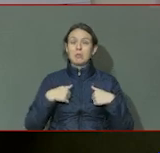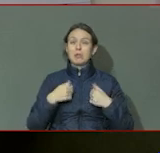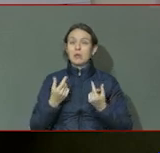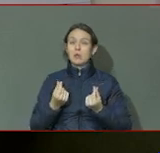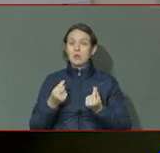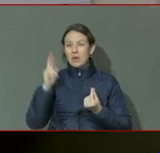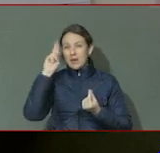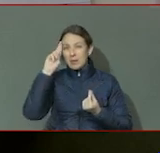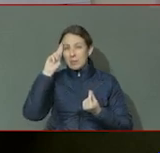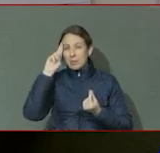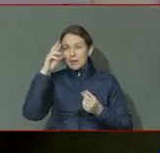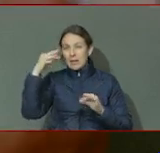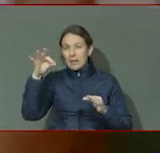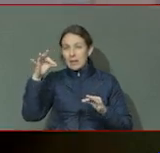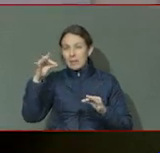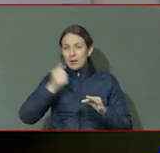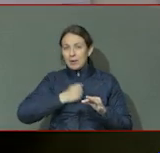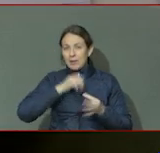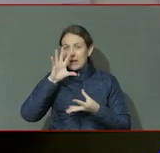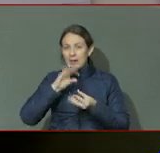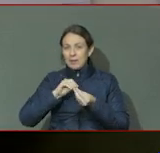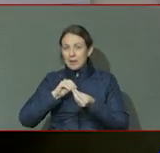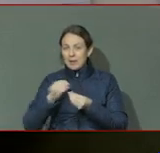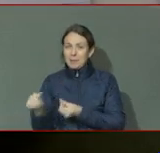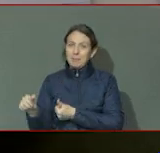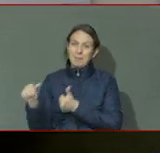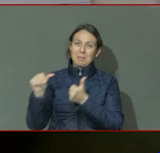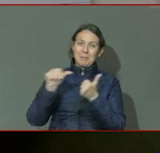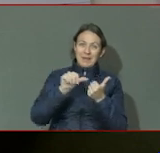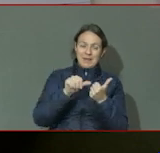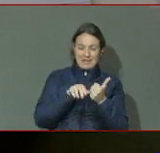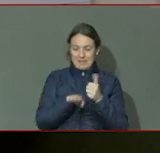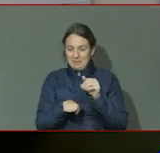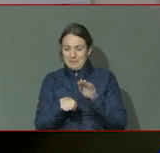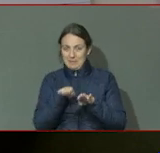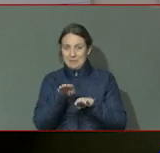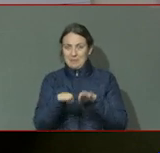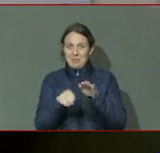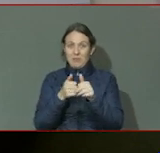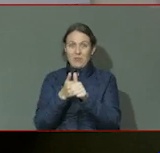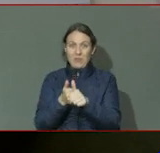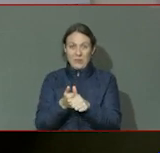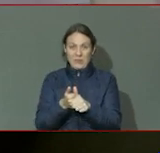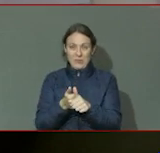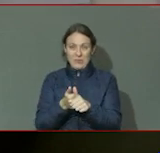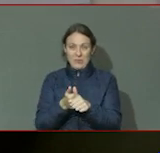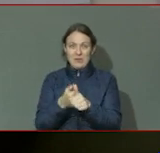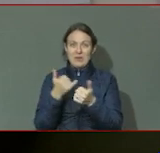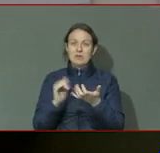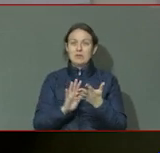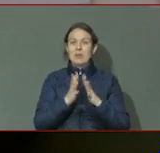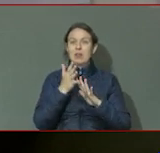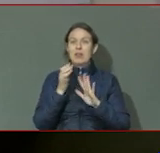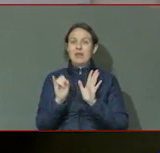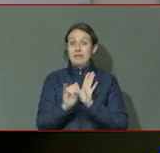that page of mine? I'm going to do my recipe. I identify the disturbance. So